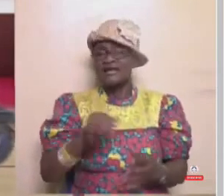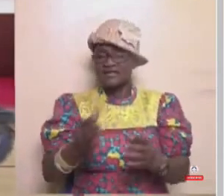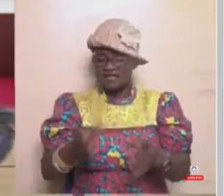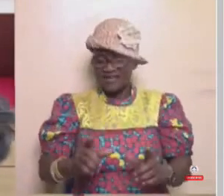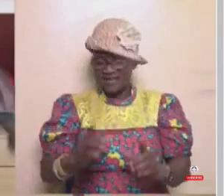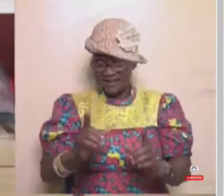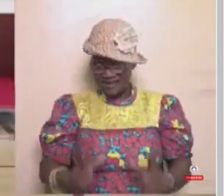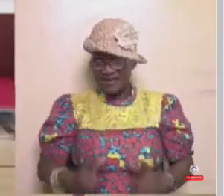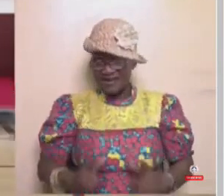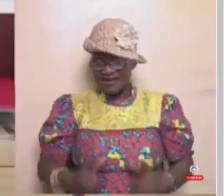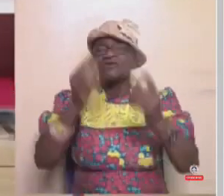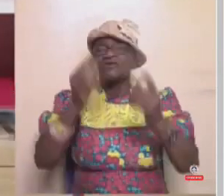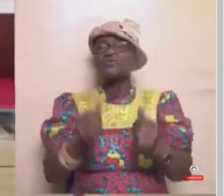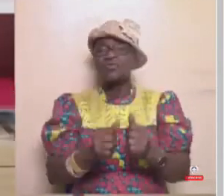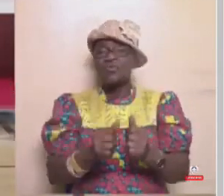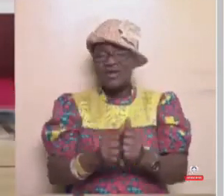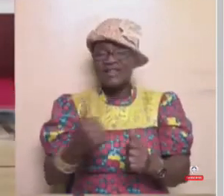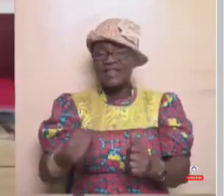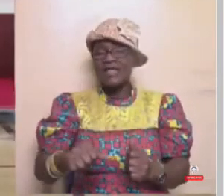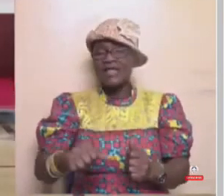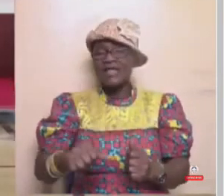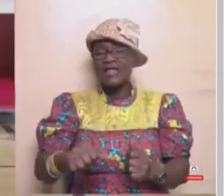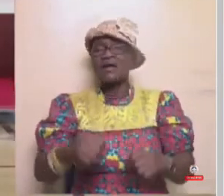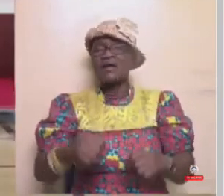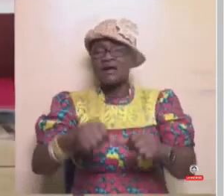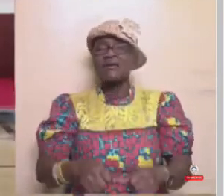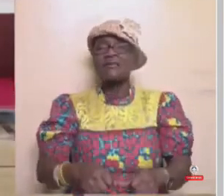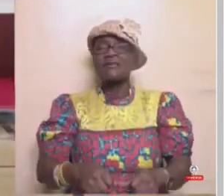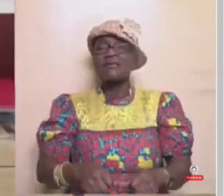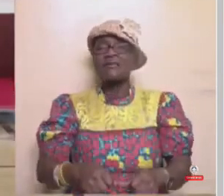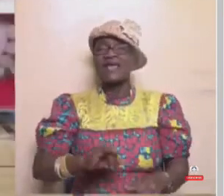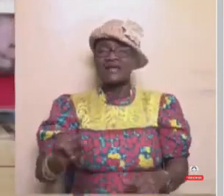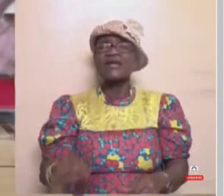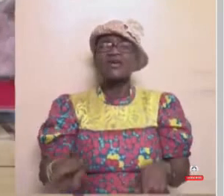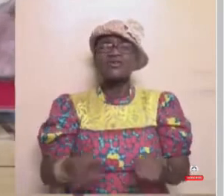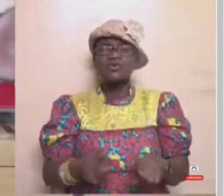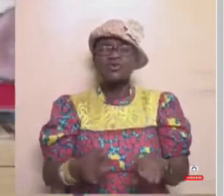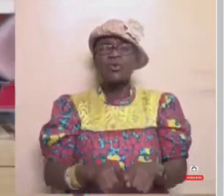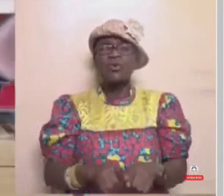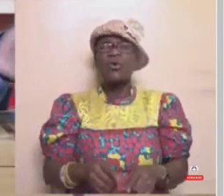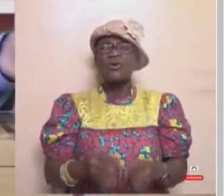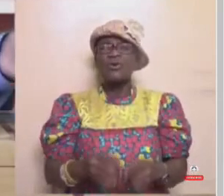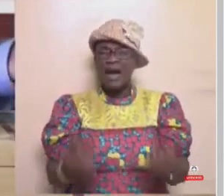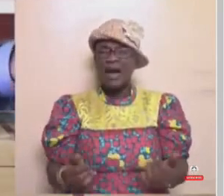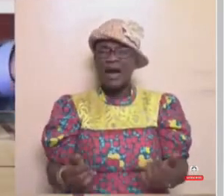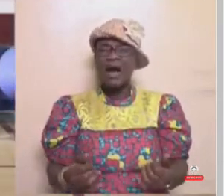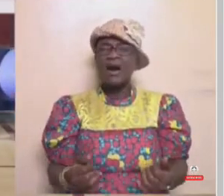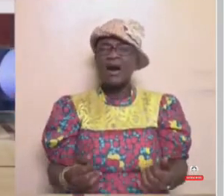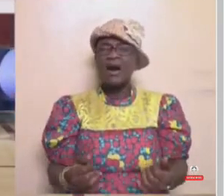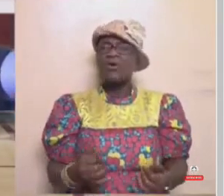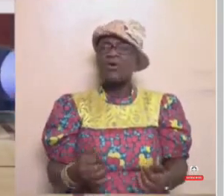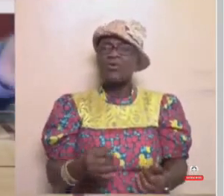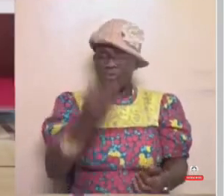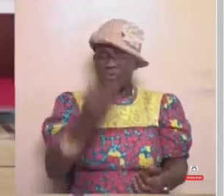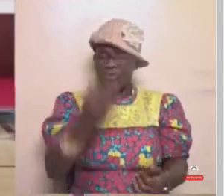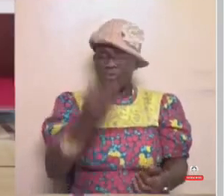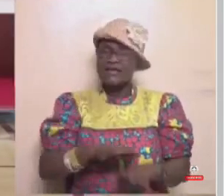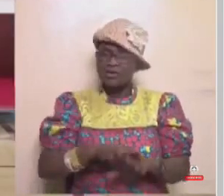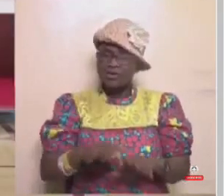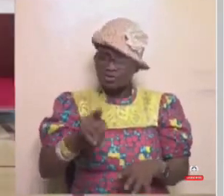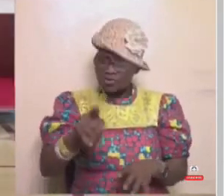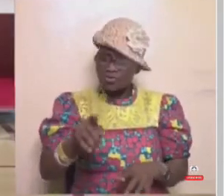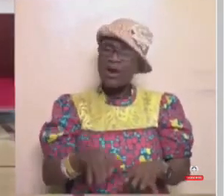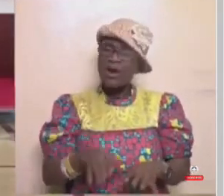In that business, there's an idea that you don't have. Why don't you ask from others who have that idea? There are